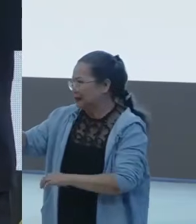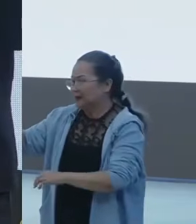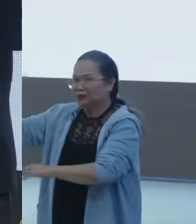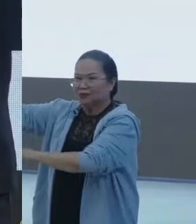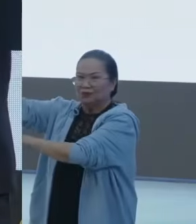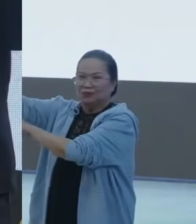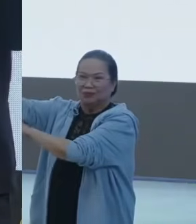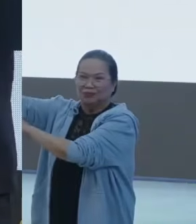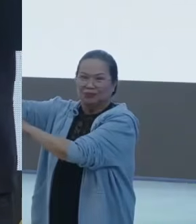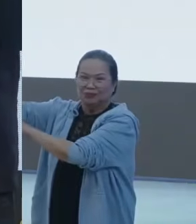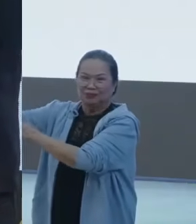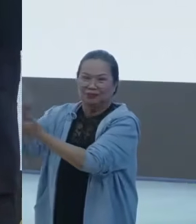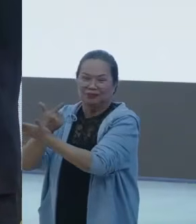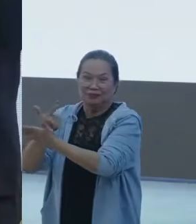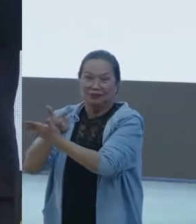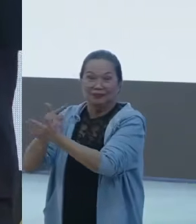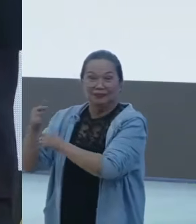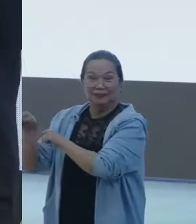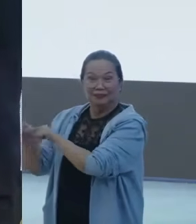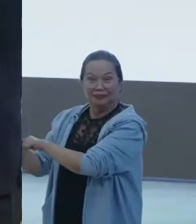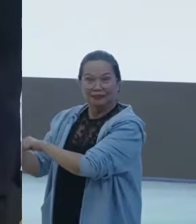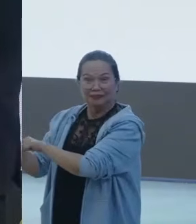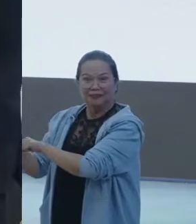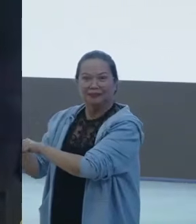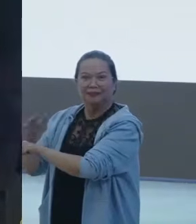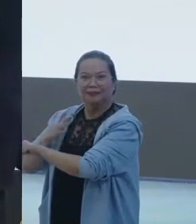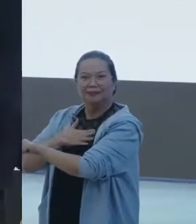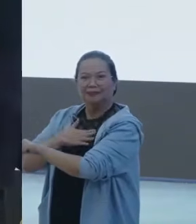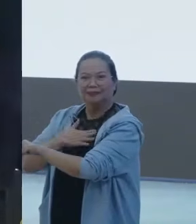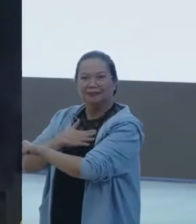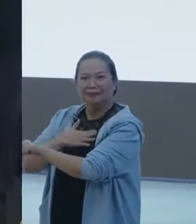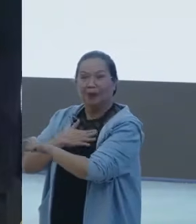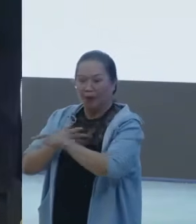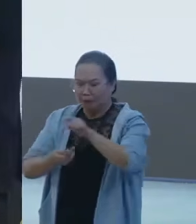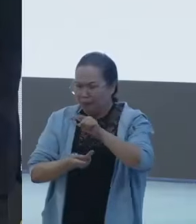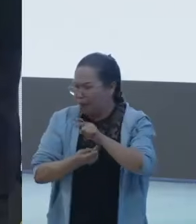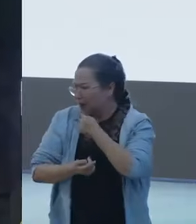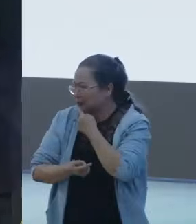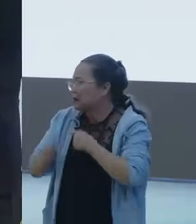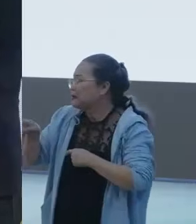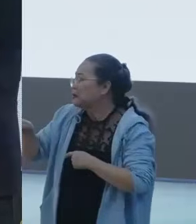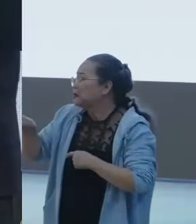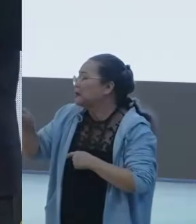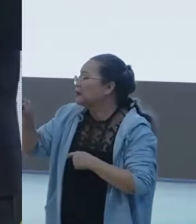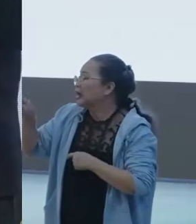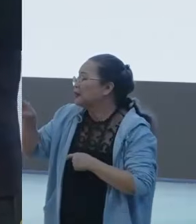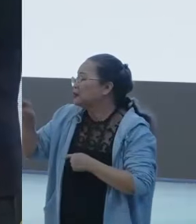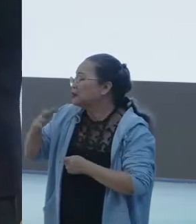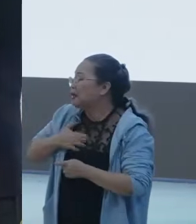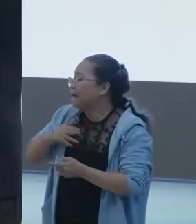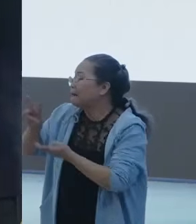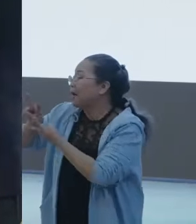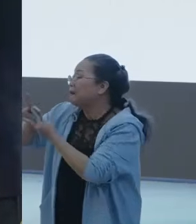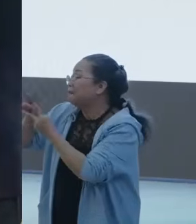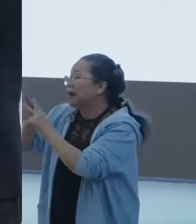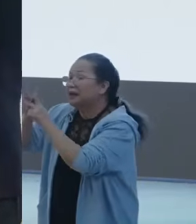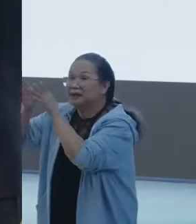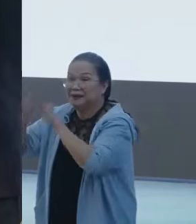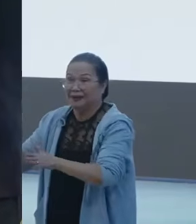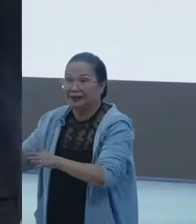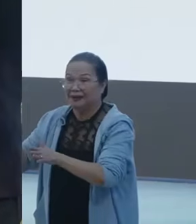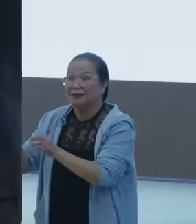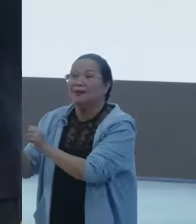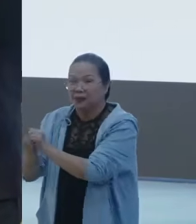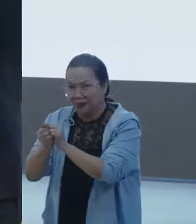Verse 23, as for Titus, he is my partner. Sabi ni Paul, he is my partner and fellow worker for